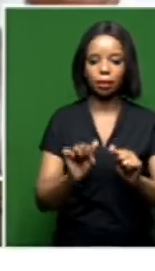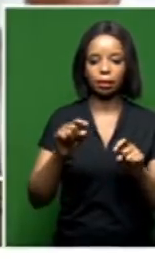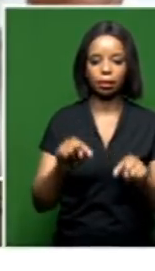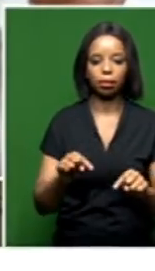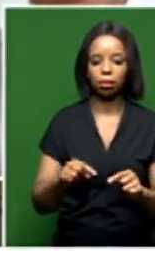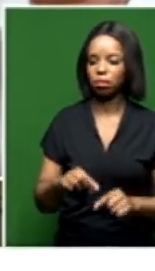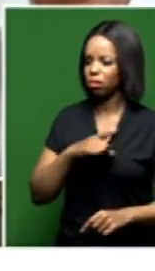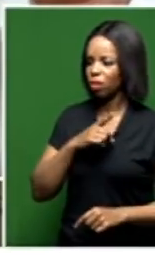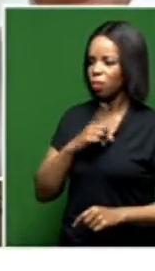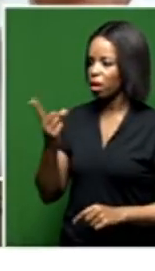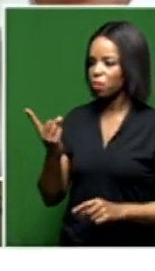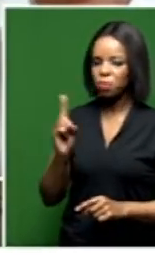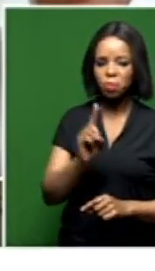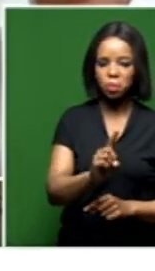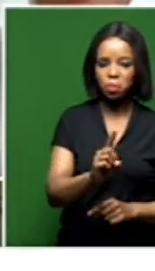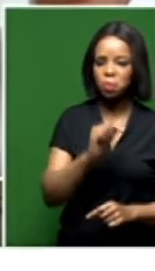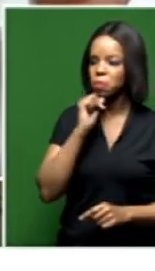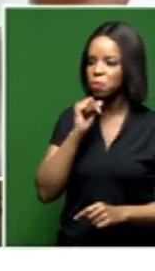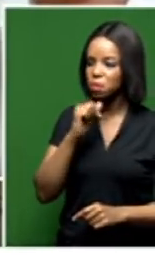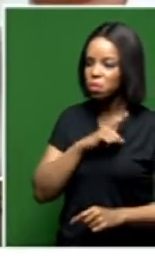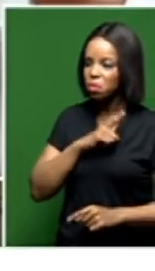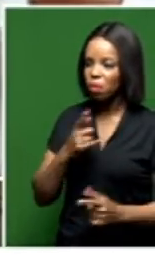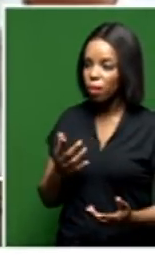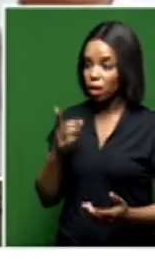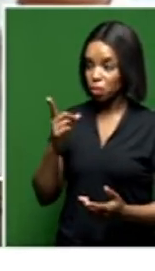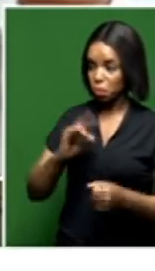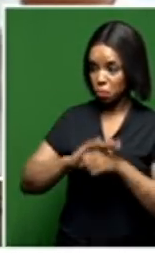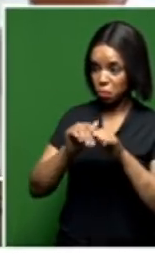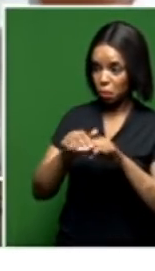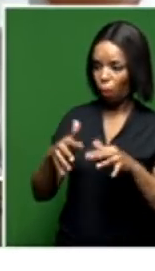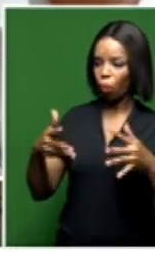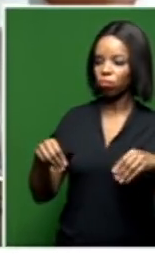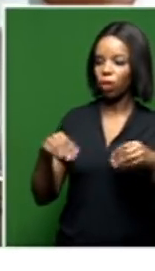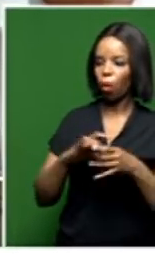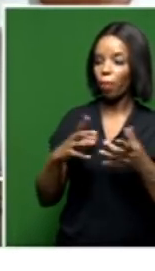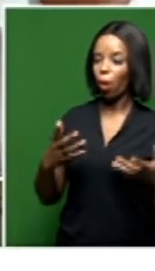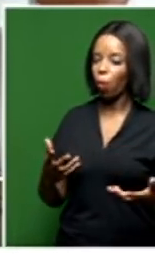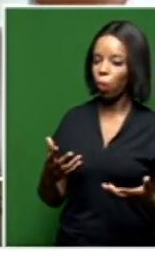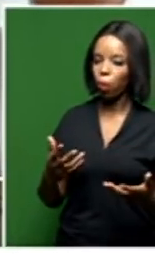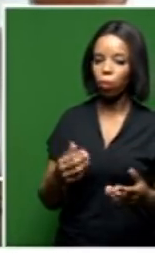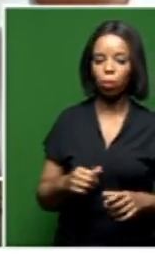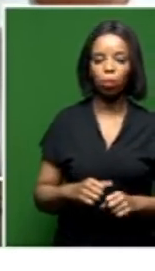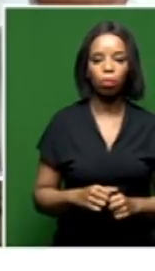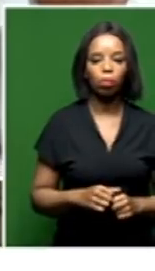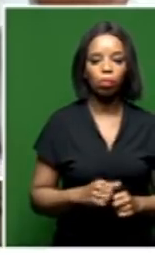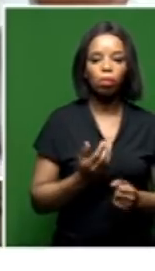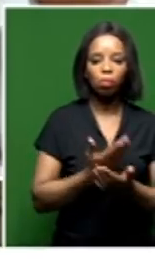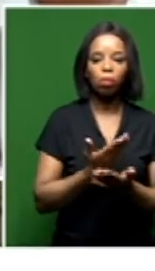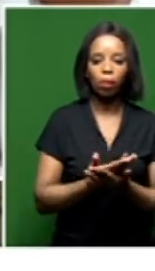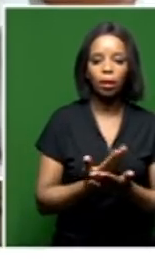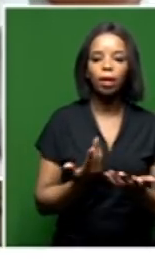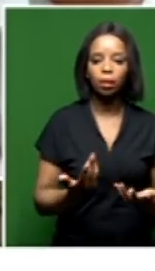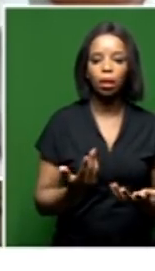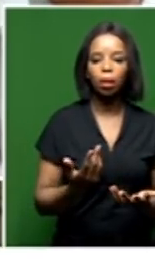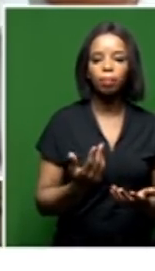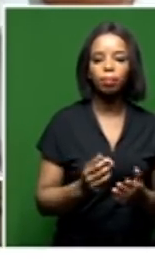Why weren't you attending? Was it a COVID thing? Were you studying from home? Was it just too many subjects? You can only fit 8 subjects